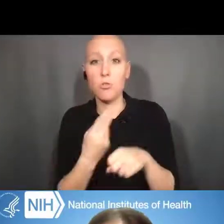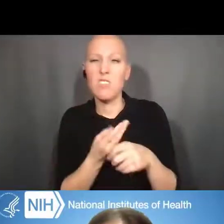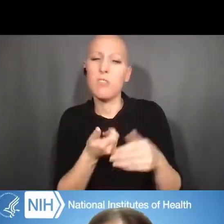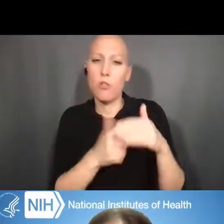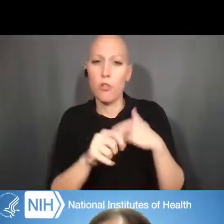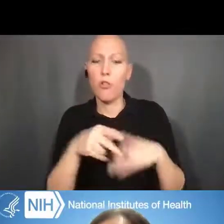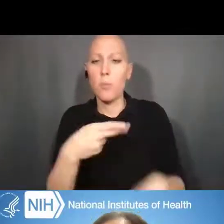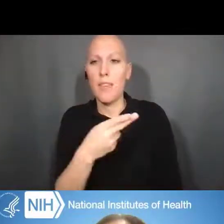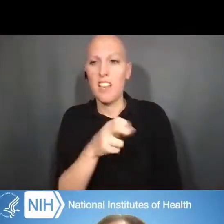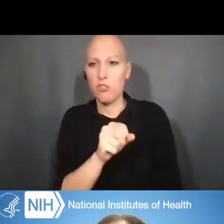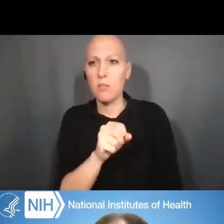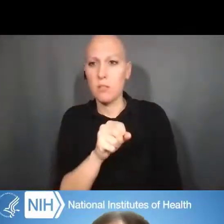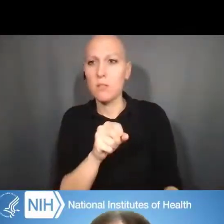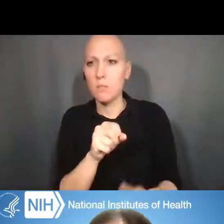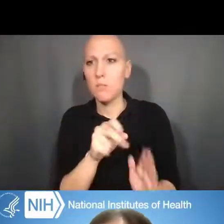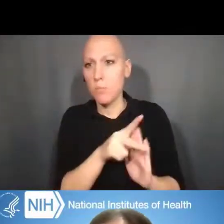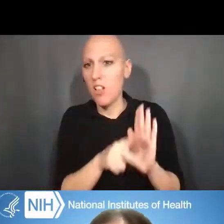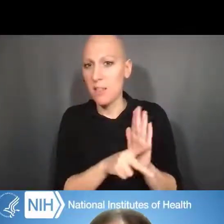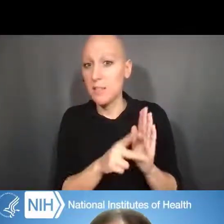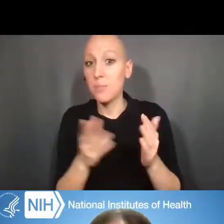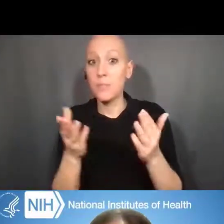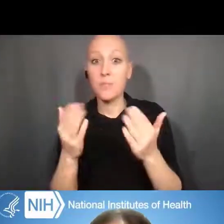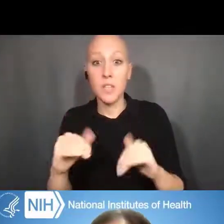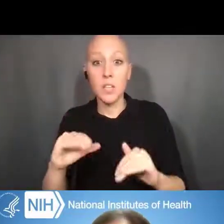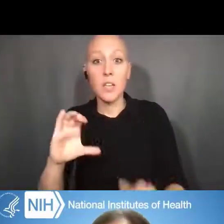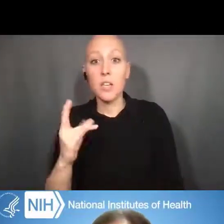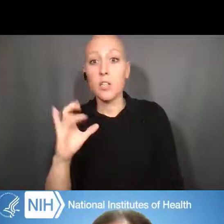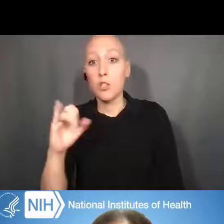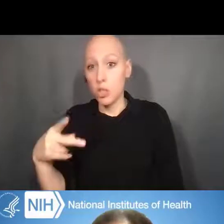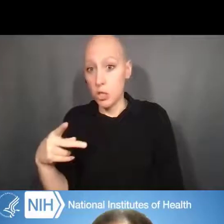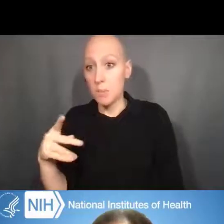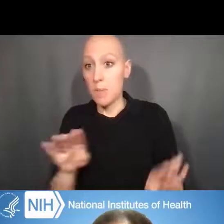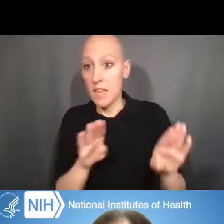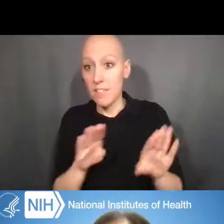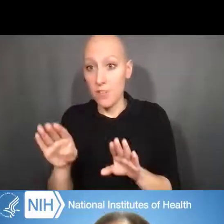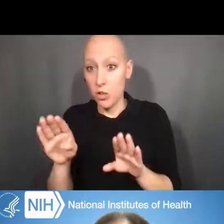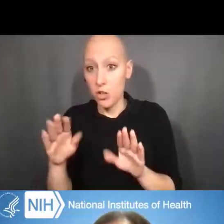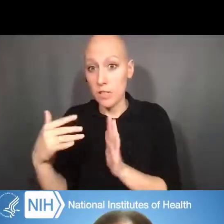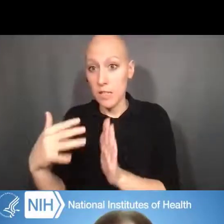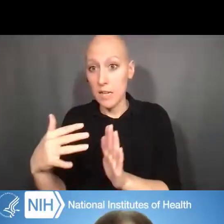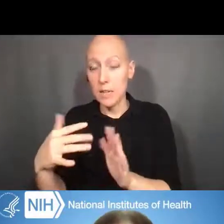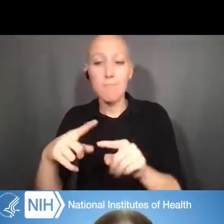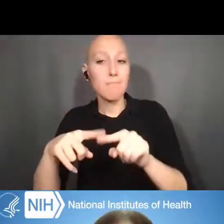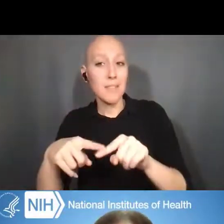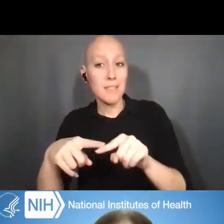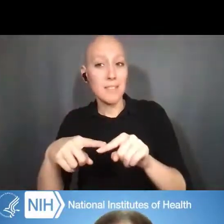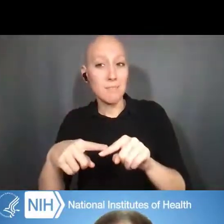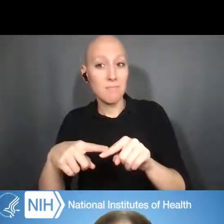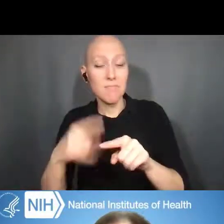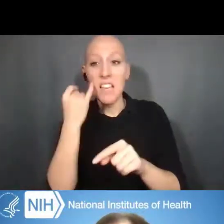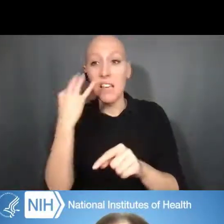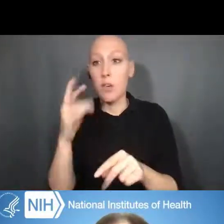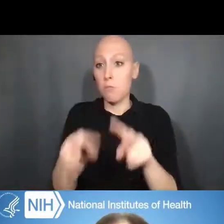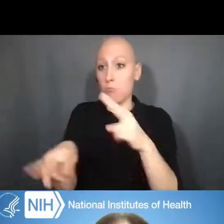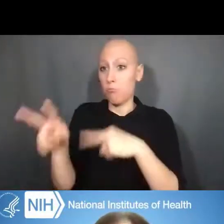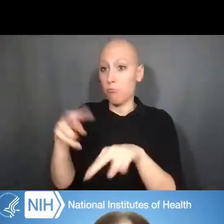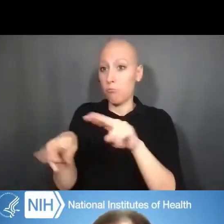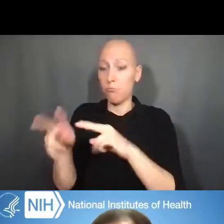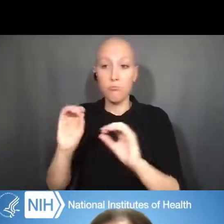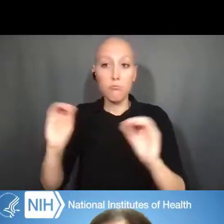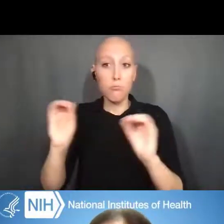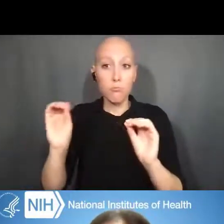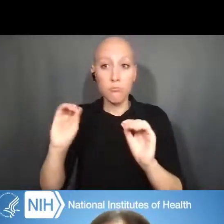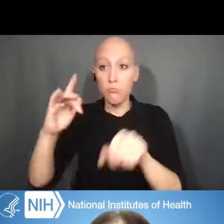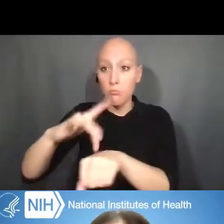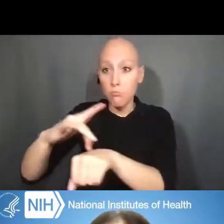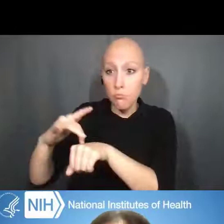behavior study. Again, it depends. If it's non-invasive, purely observational, and it does